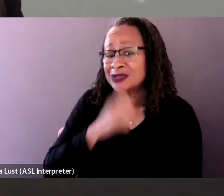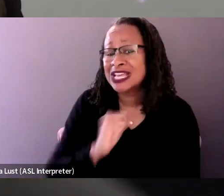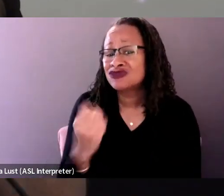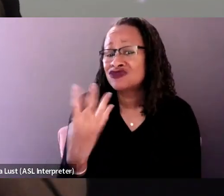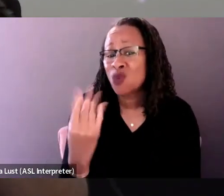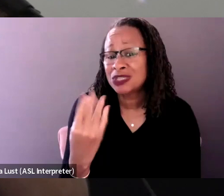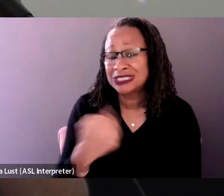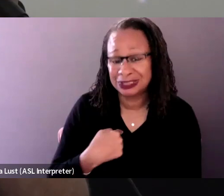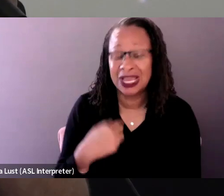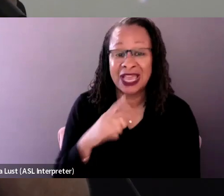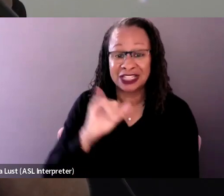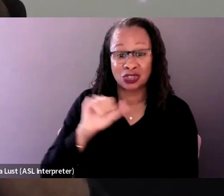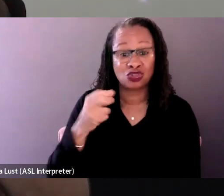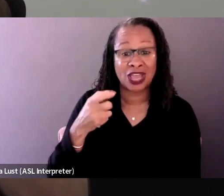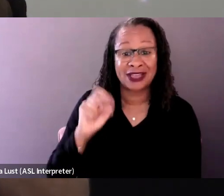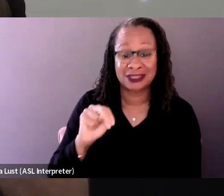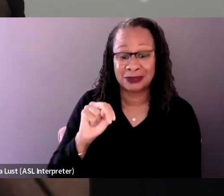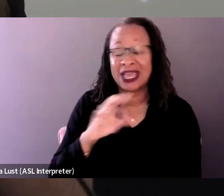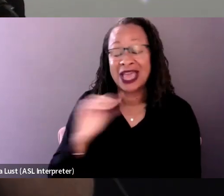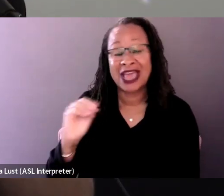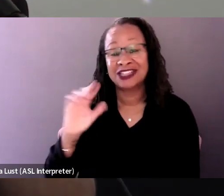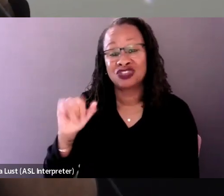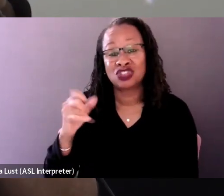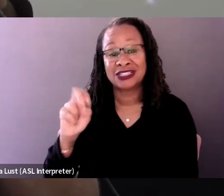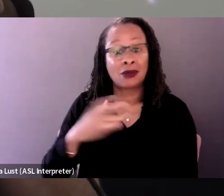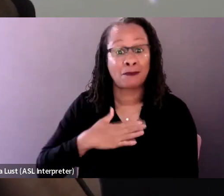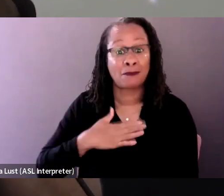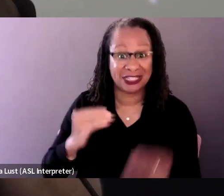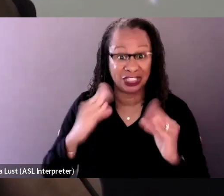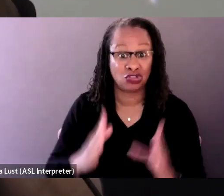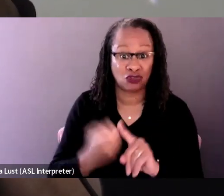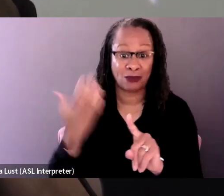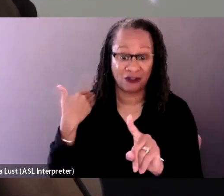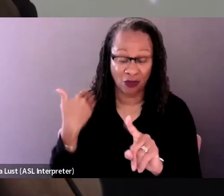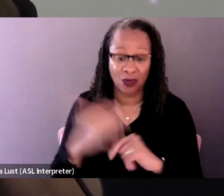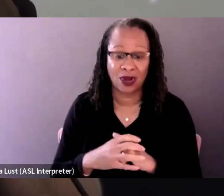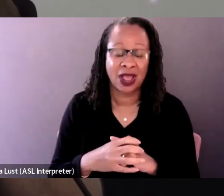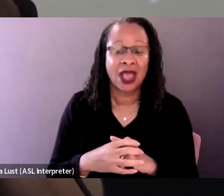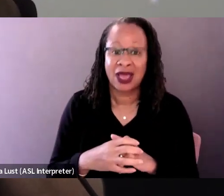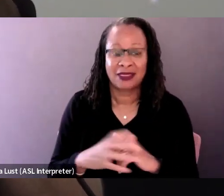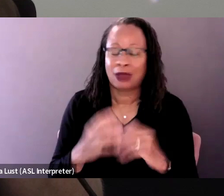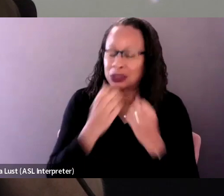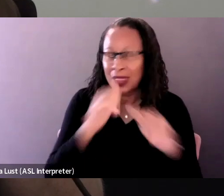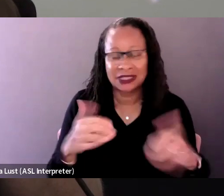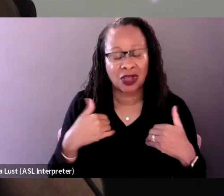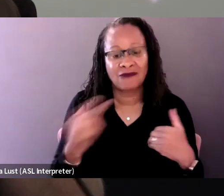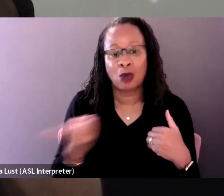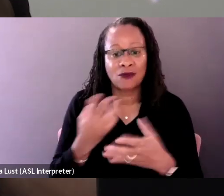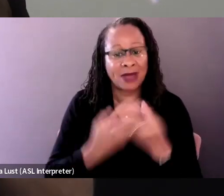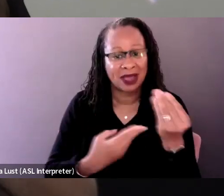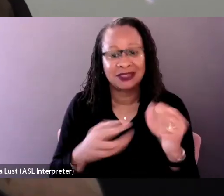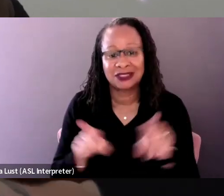Jasmine and Jason were my teachers, which I was so blessed to have such amazing teachers that really changed my life. Yeah, Bayback